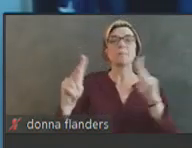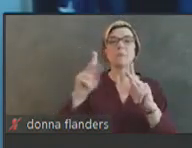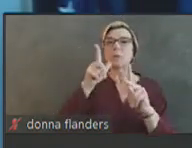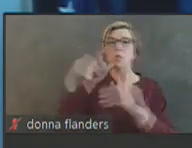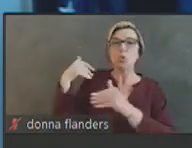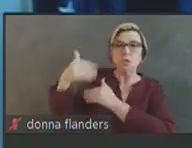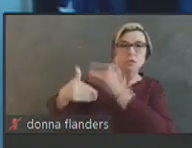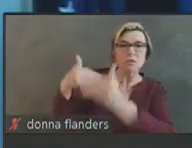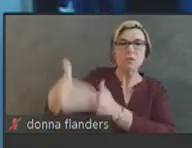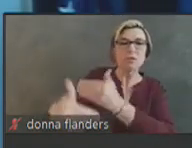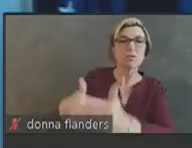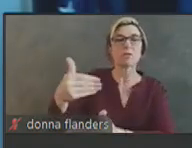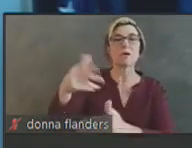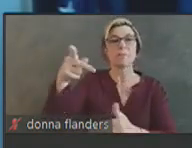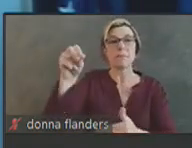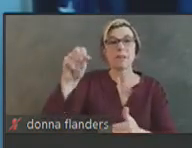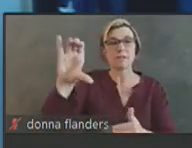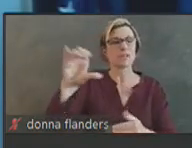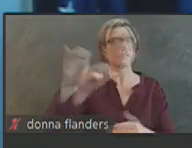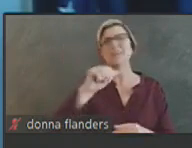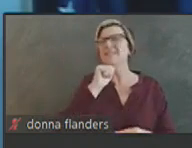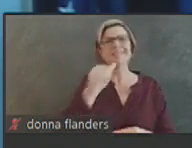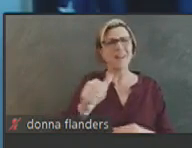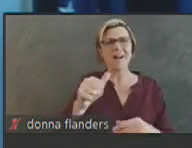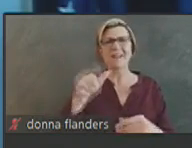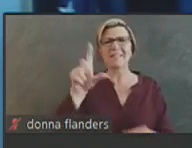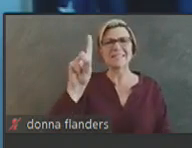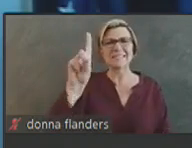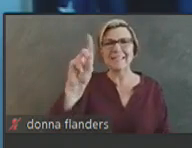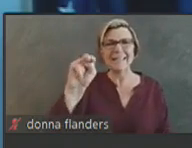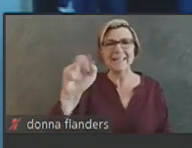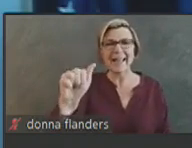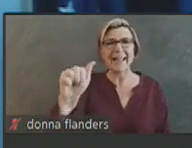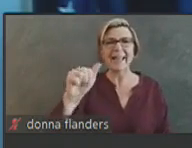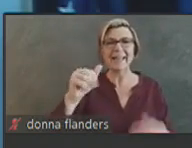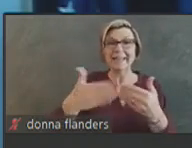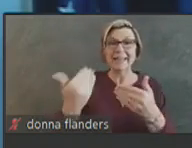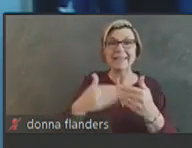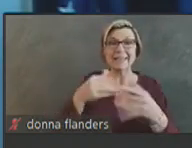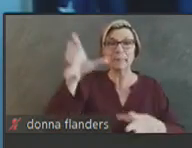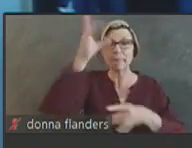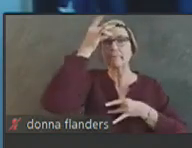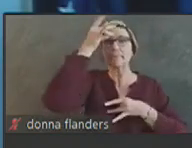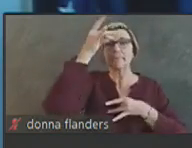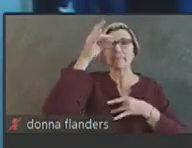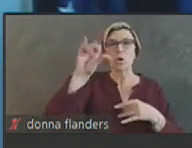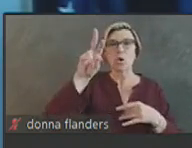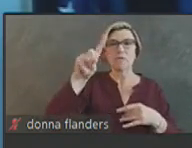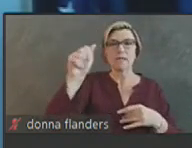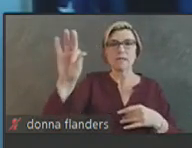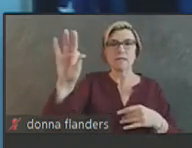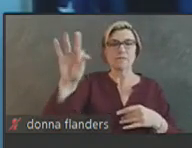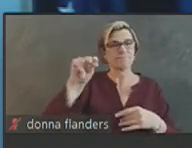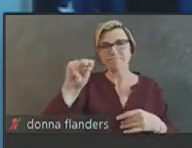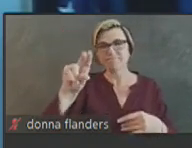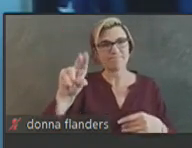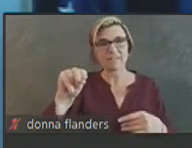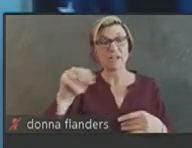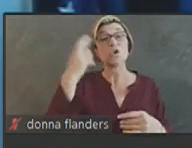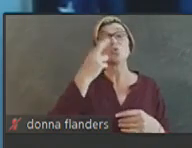descent. The issues that is driving this infection are underlying, such as obesity,